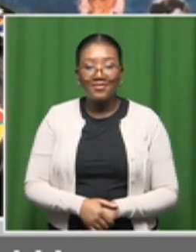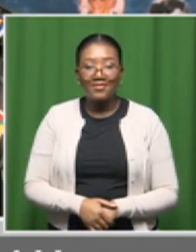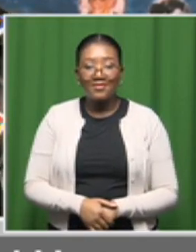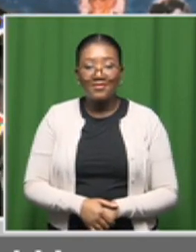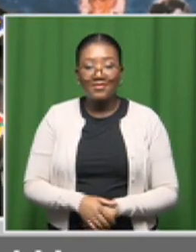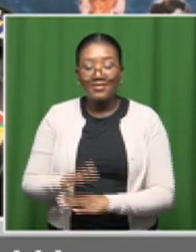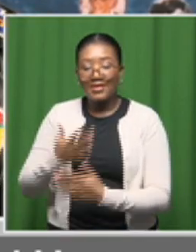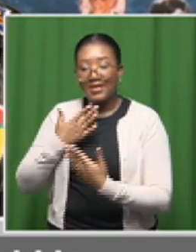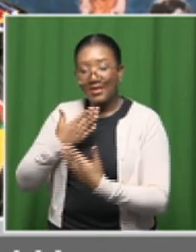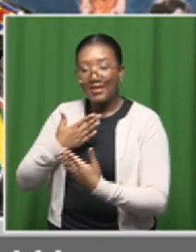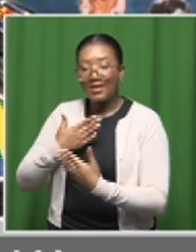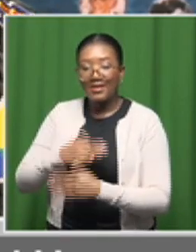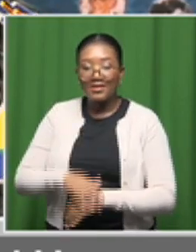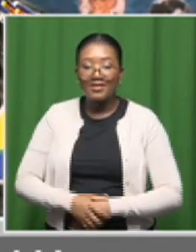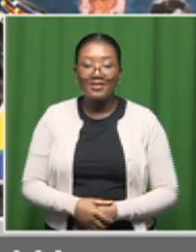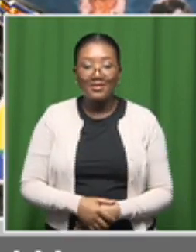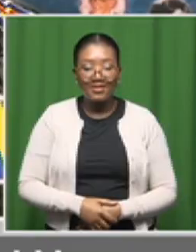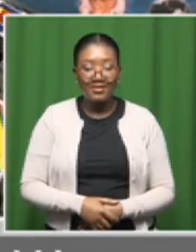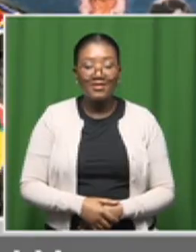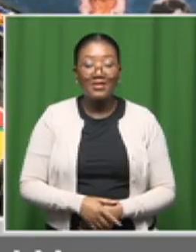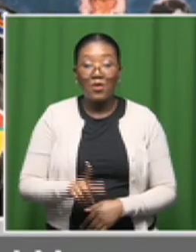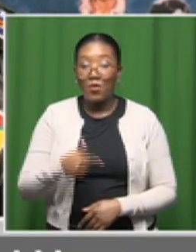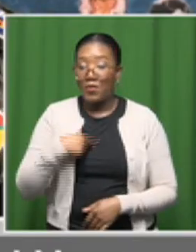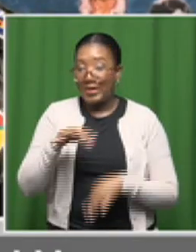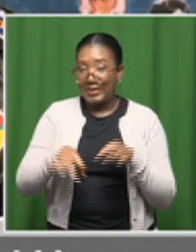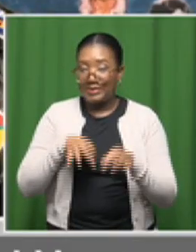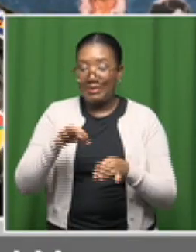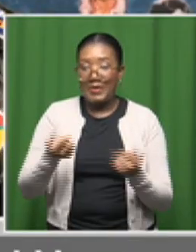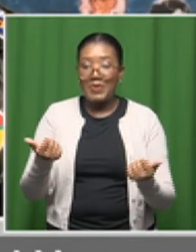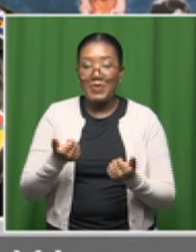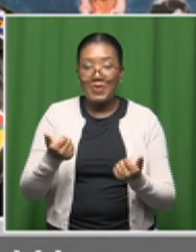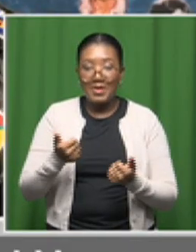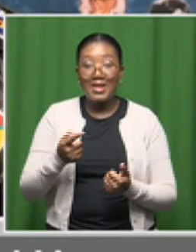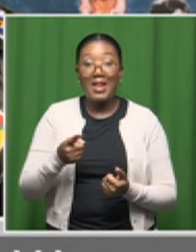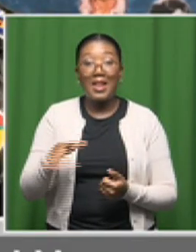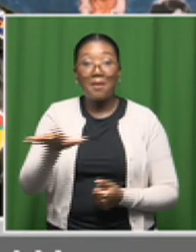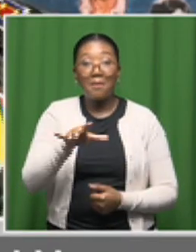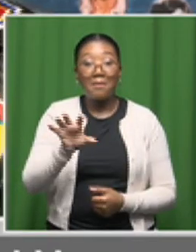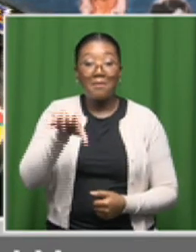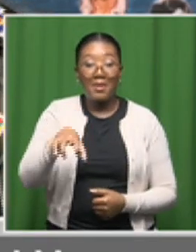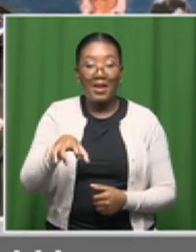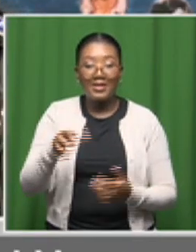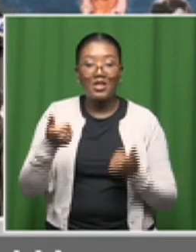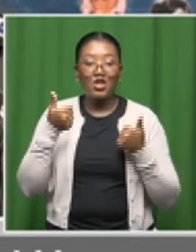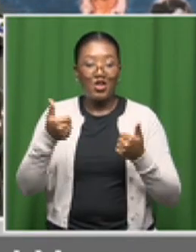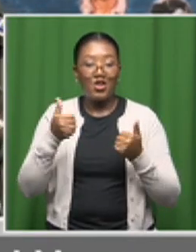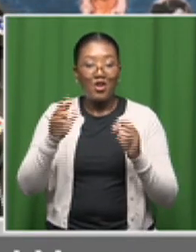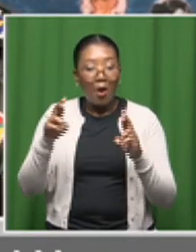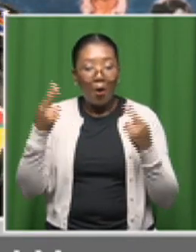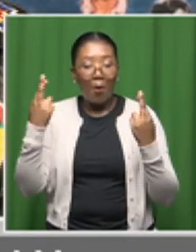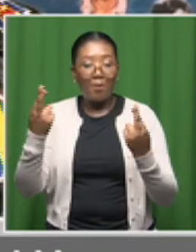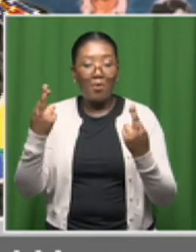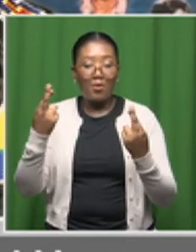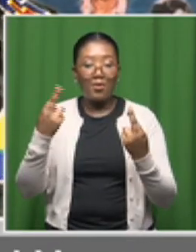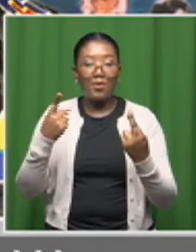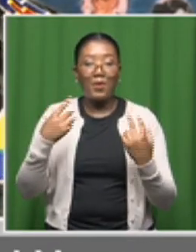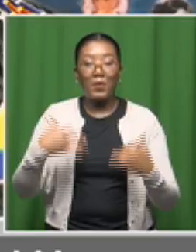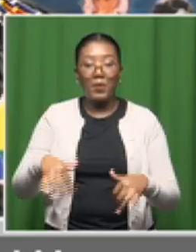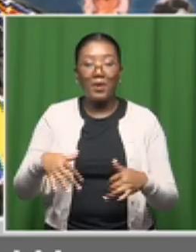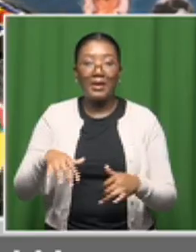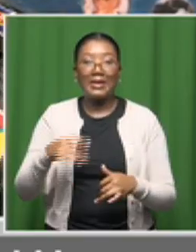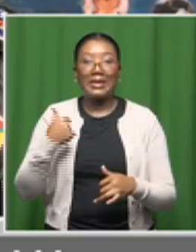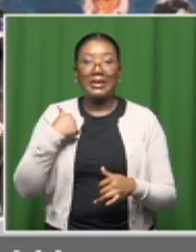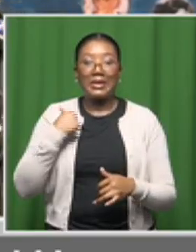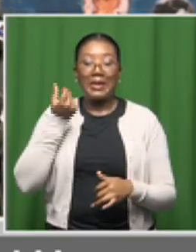Thanks, Sakina. So earlier, as we've mentioned, while the Castle of Good Hope is a symbol of 200 years of